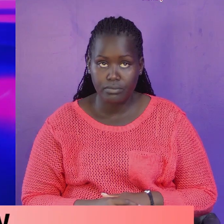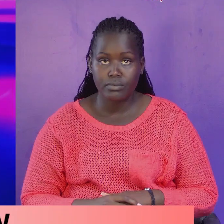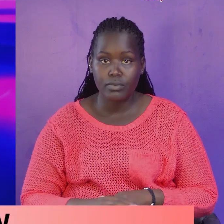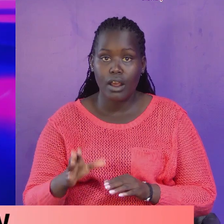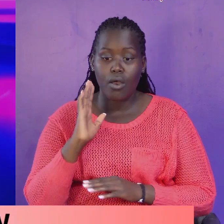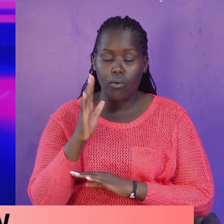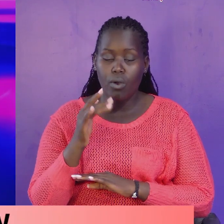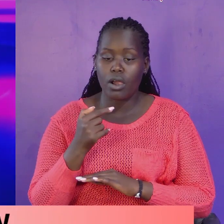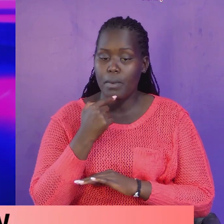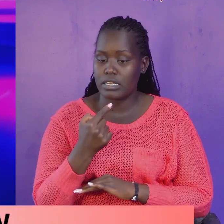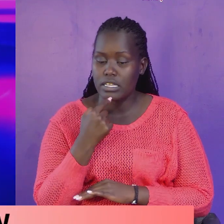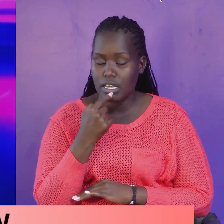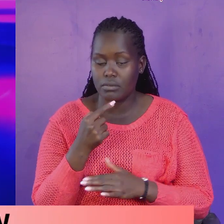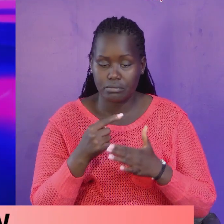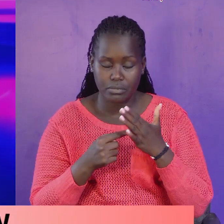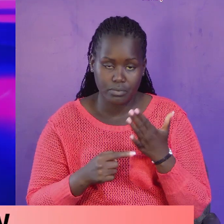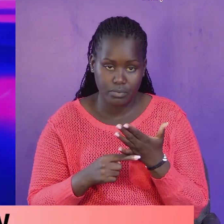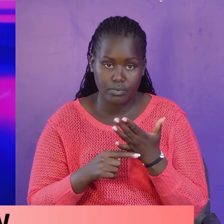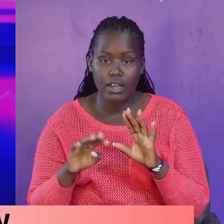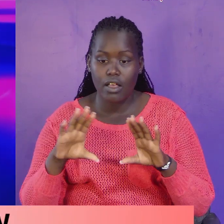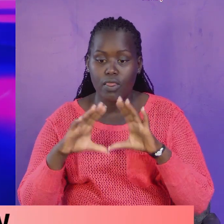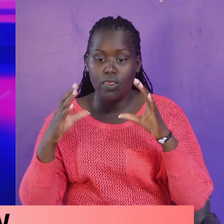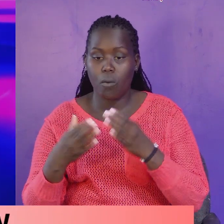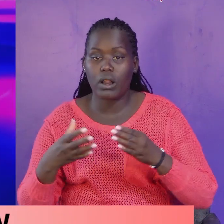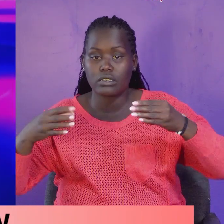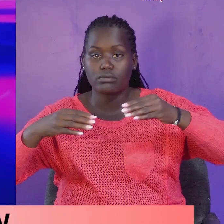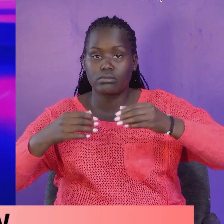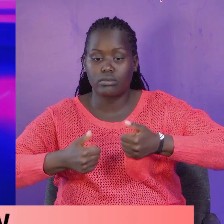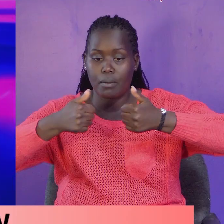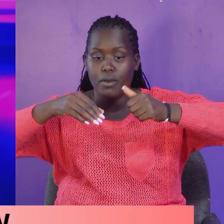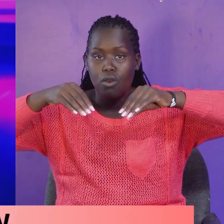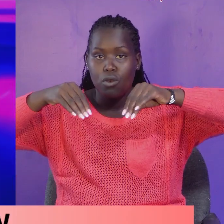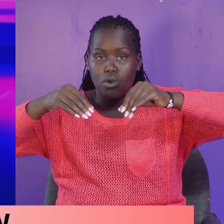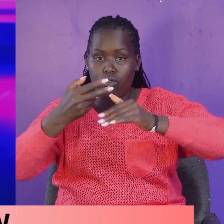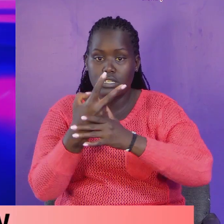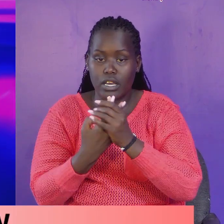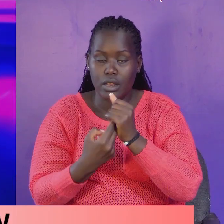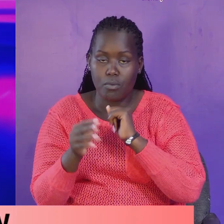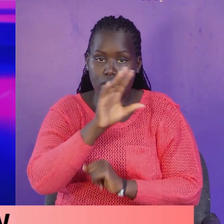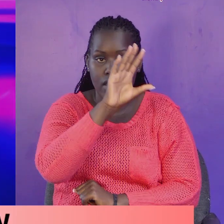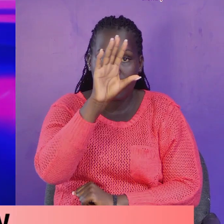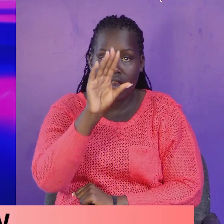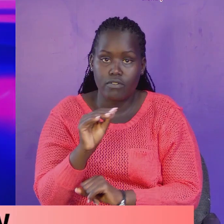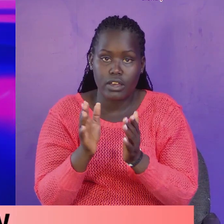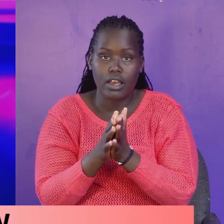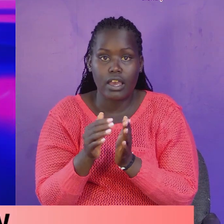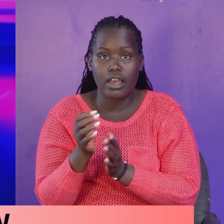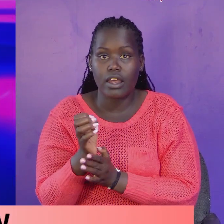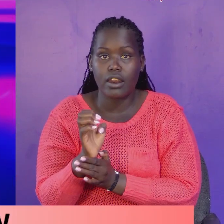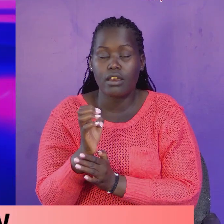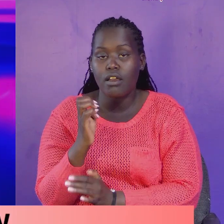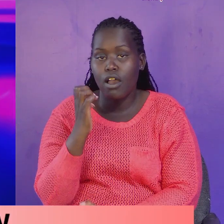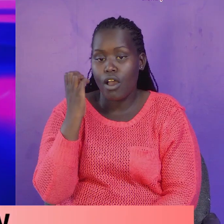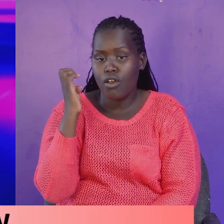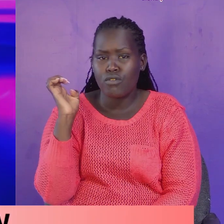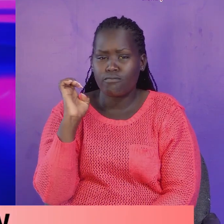be mentioning the World Cup qualifiers in both Africa and Europe, and just to look